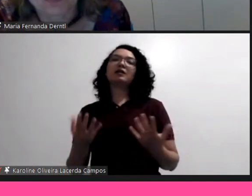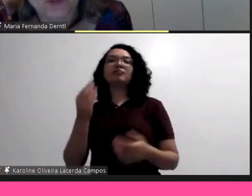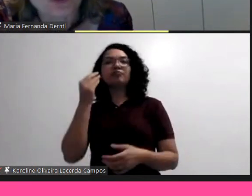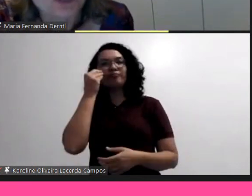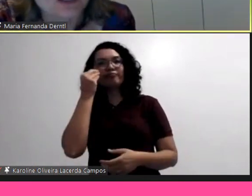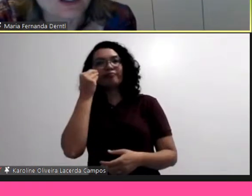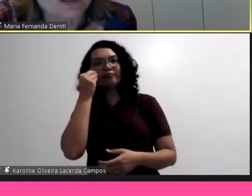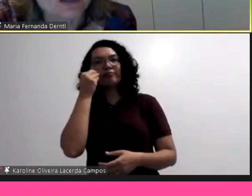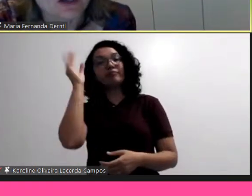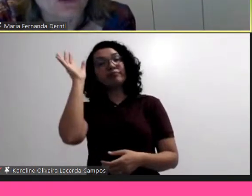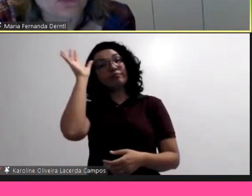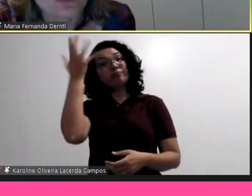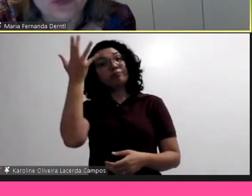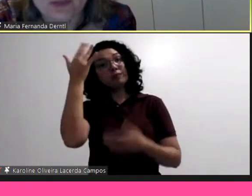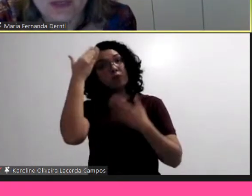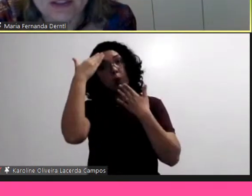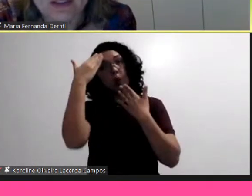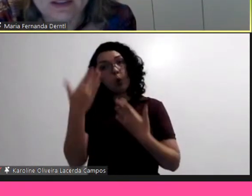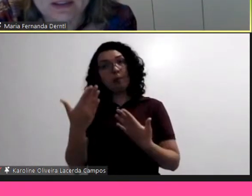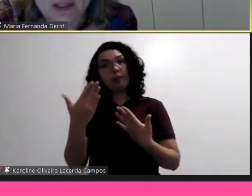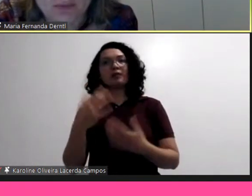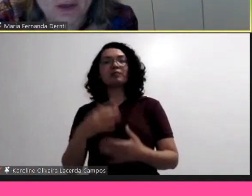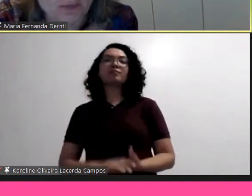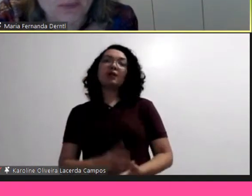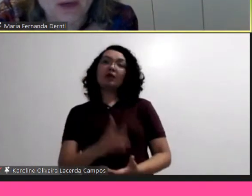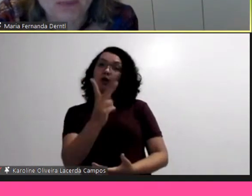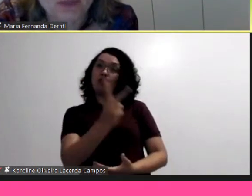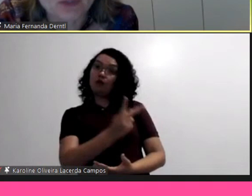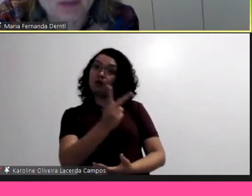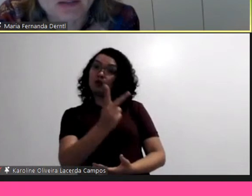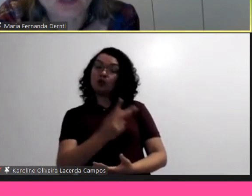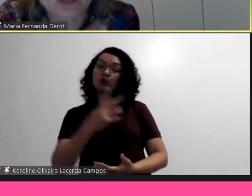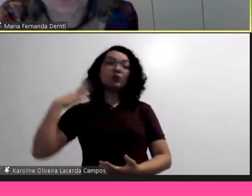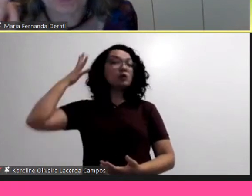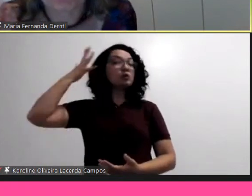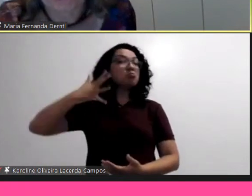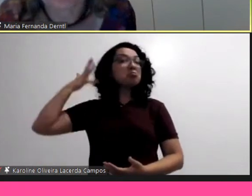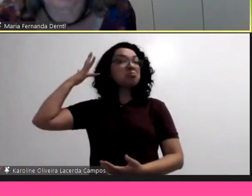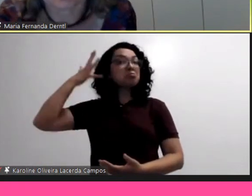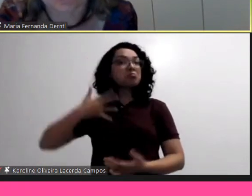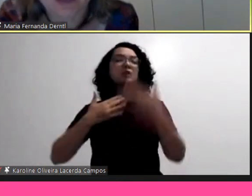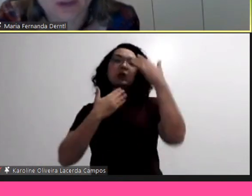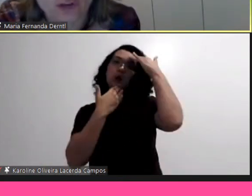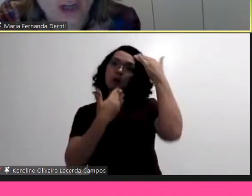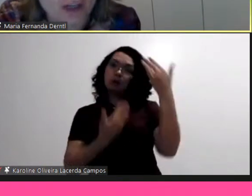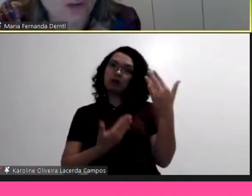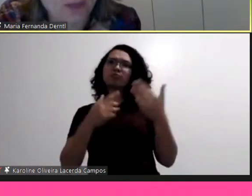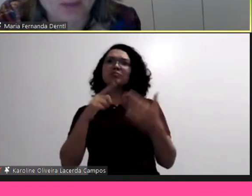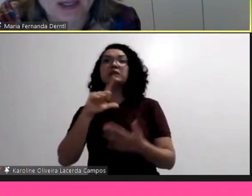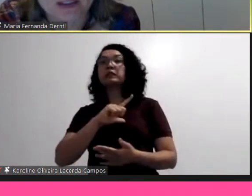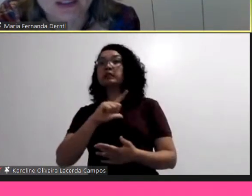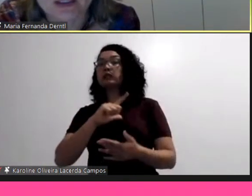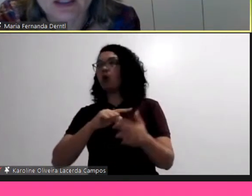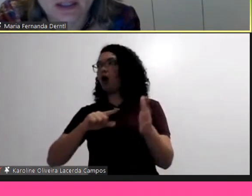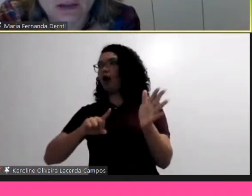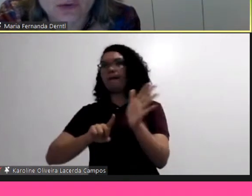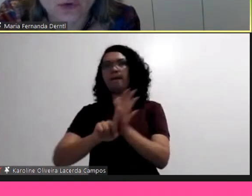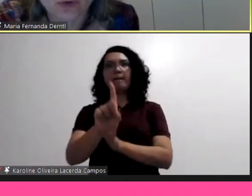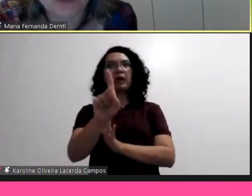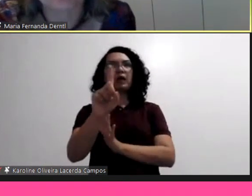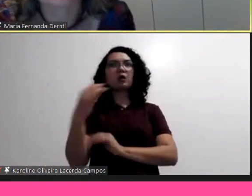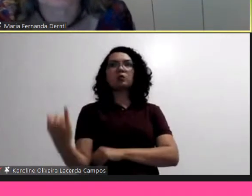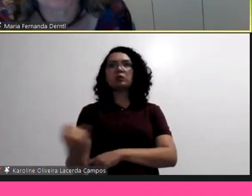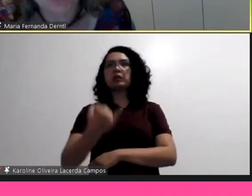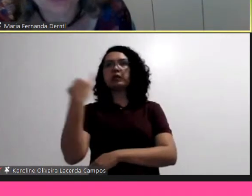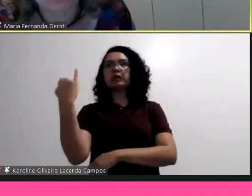Bem, muito obrigada ao Hugo e à Marianne. Tem uma pergunta bastante precisa aqui no chat para a Marianne, que é